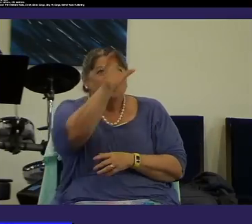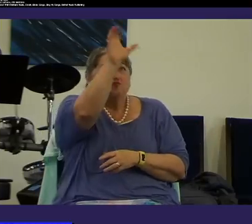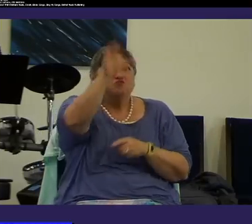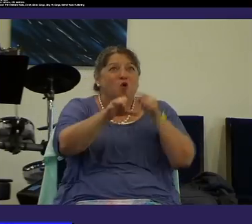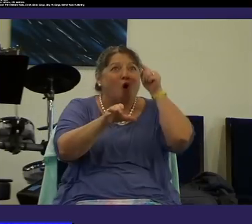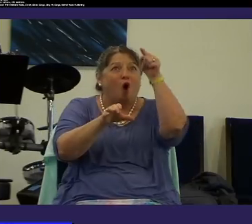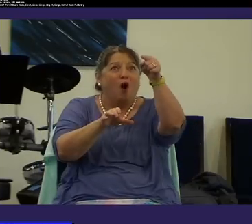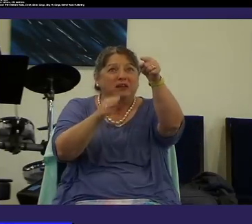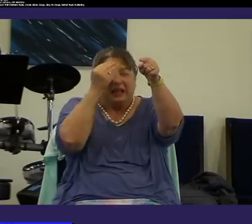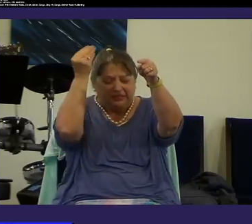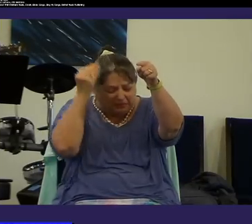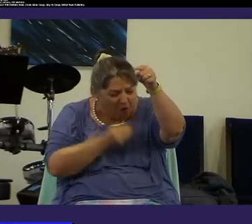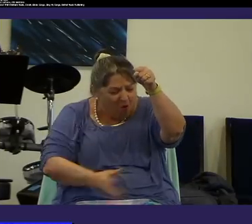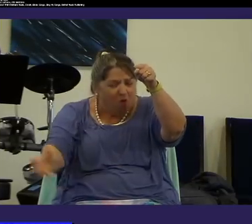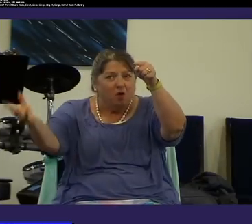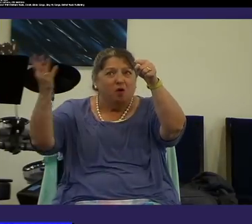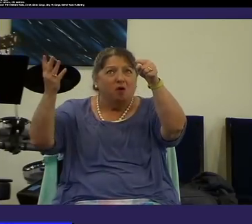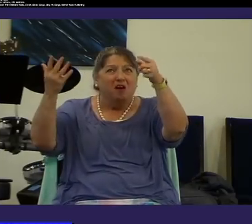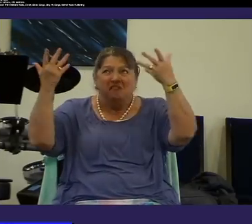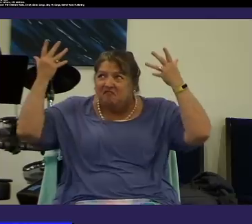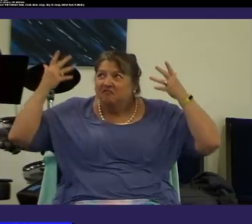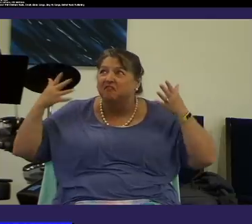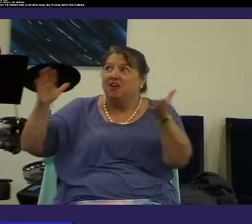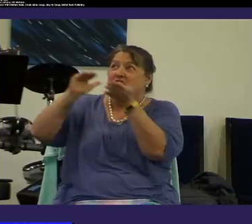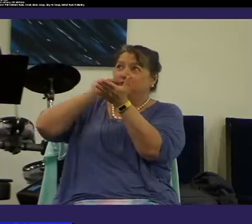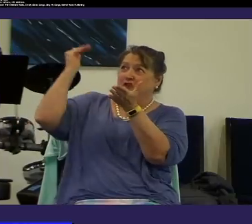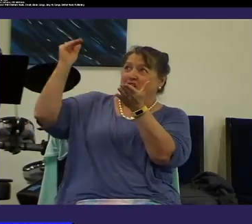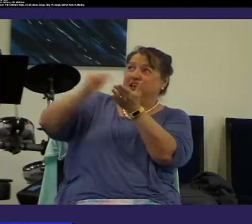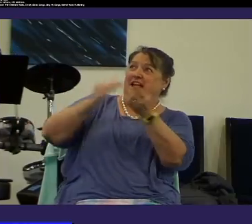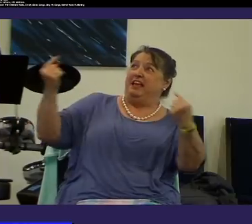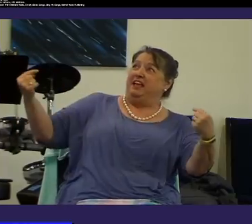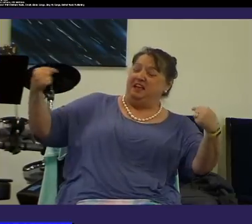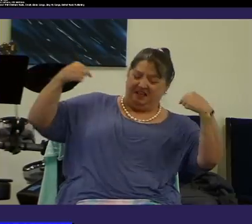has spoken, I am